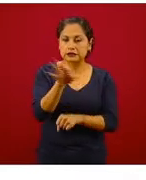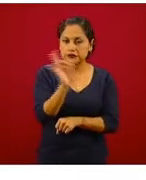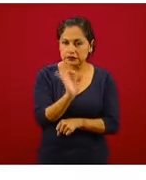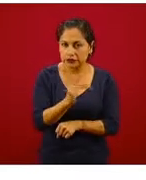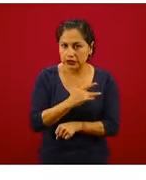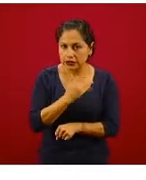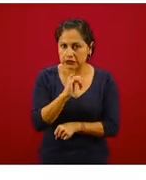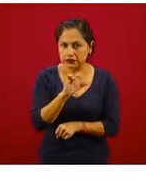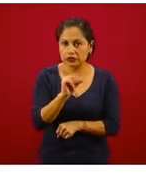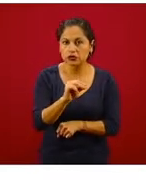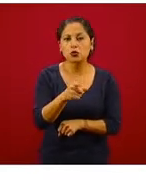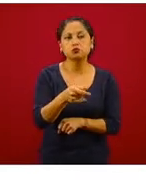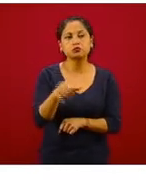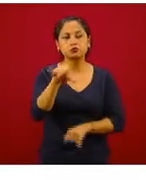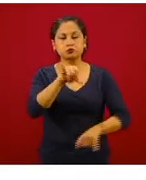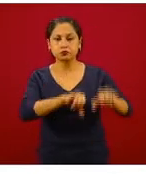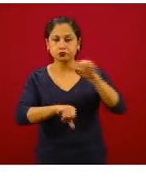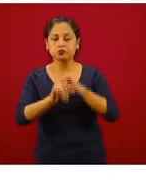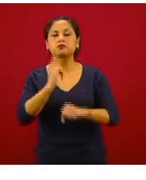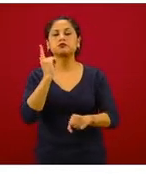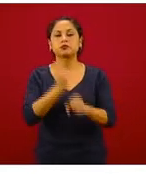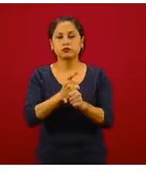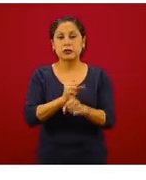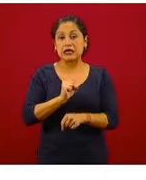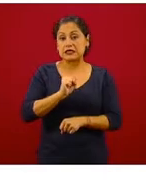177,133 people have been tested, and we have